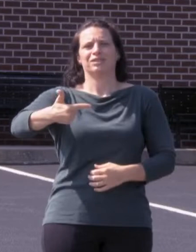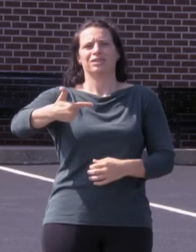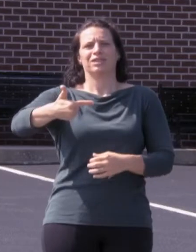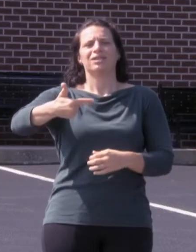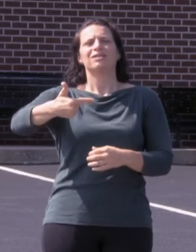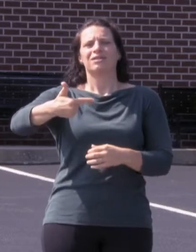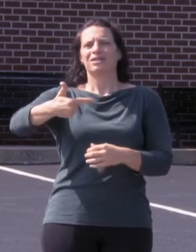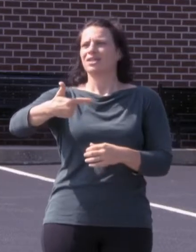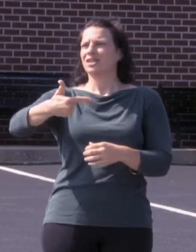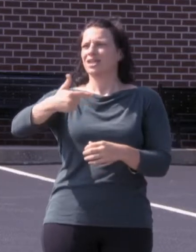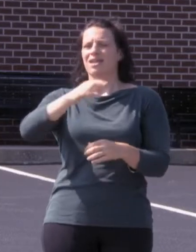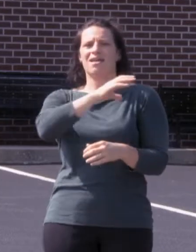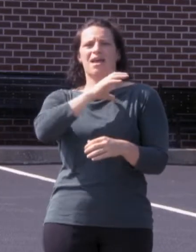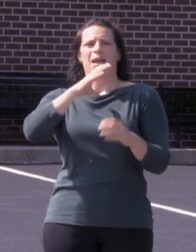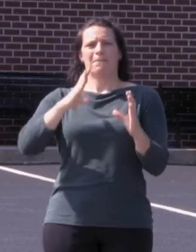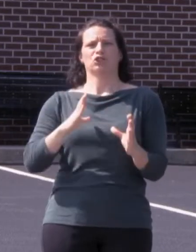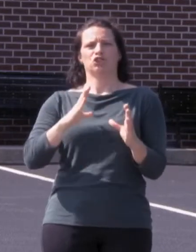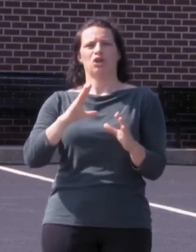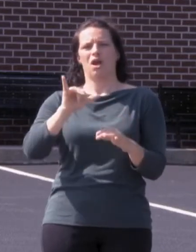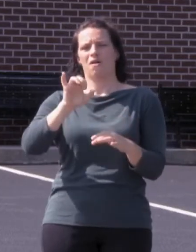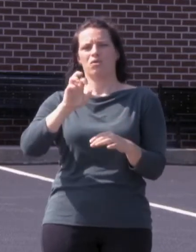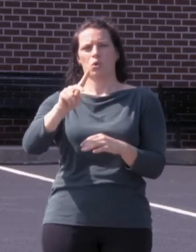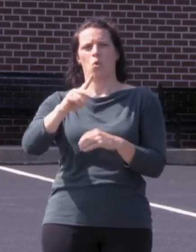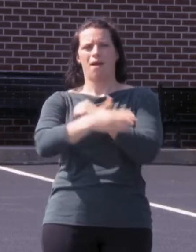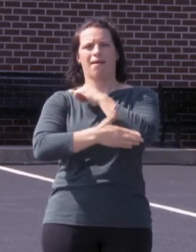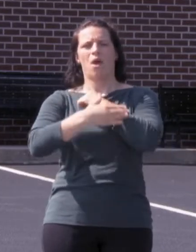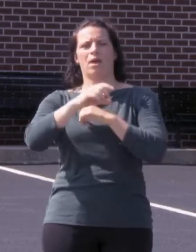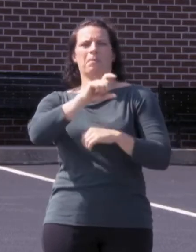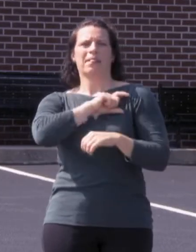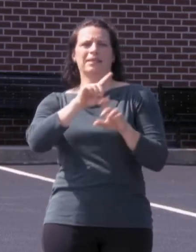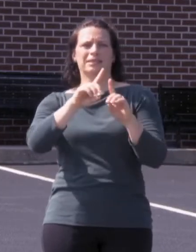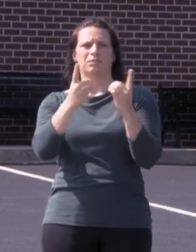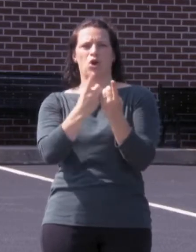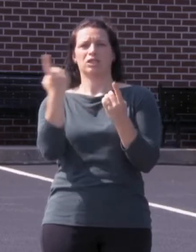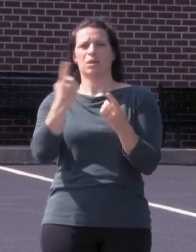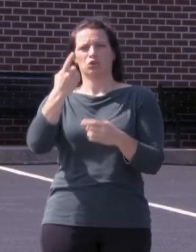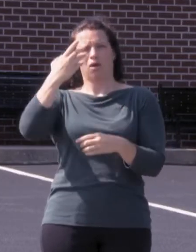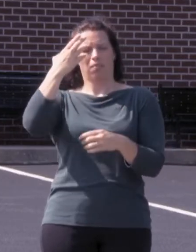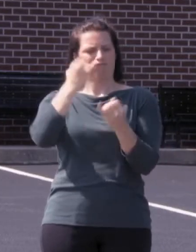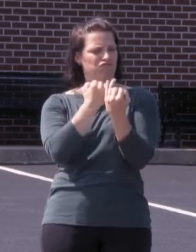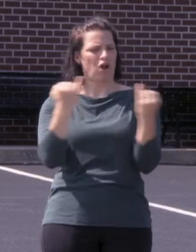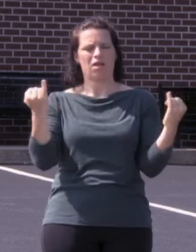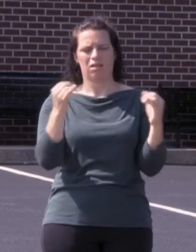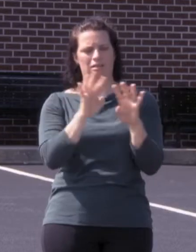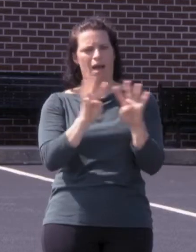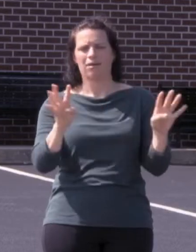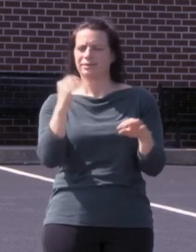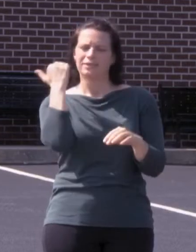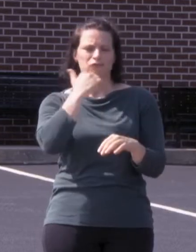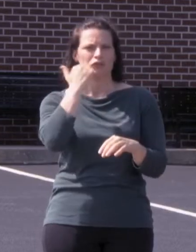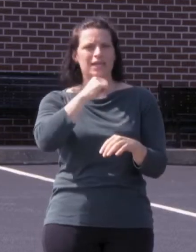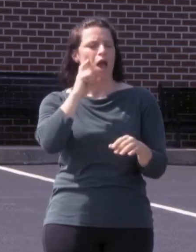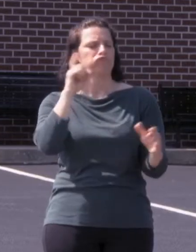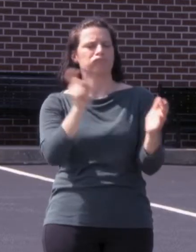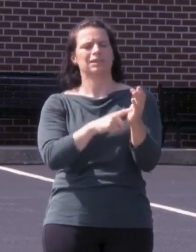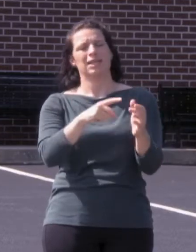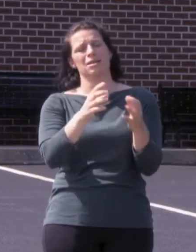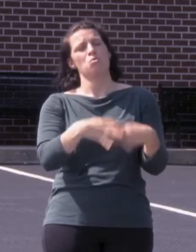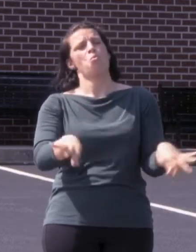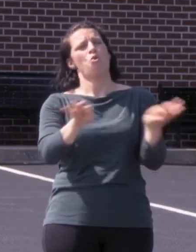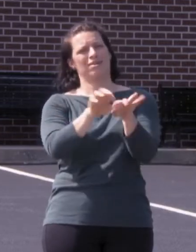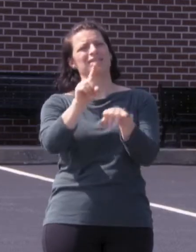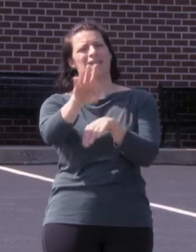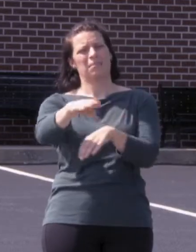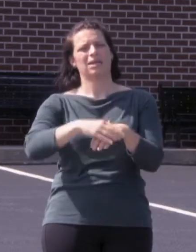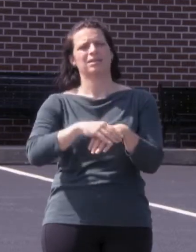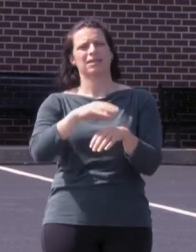to the Commissioner of the York County Police Department, someone who's on the front lines and recognizes just how critical this database will